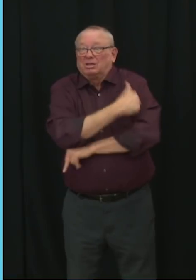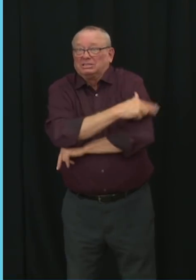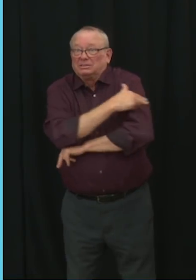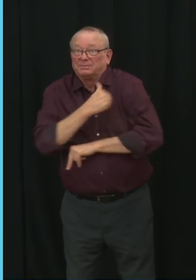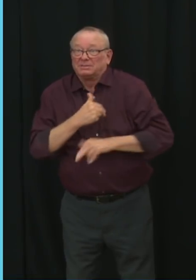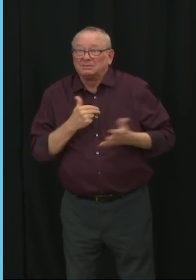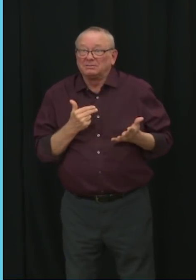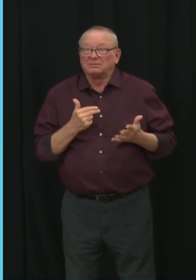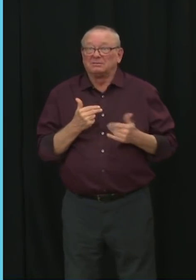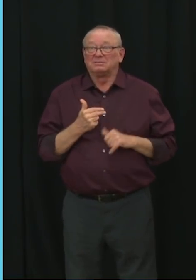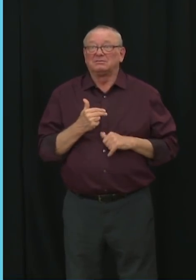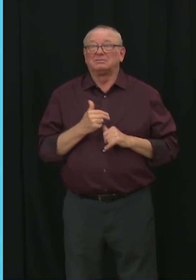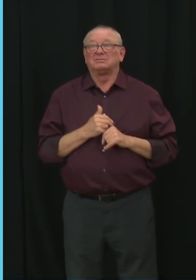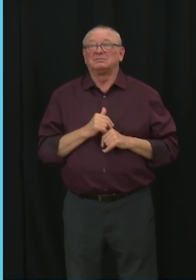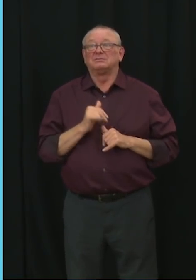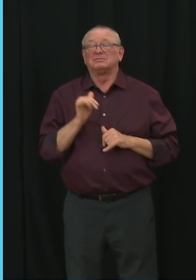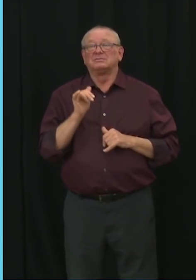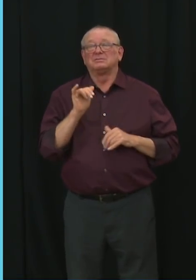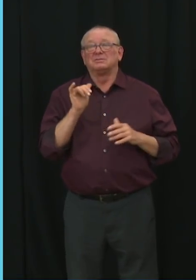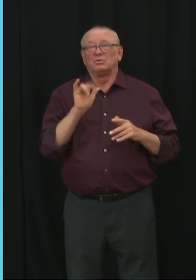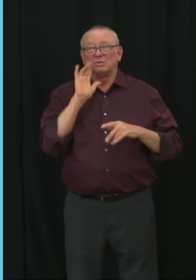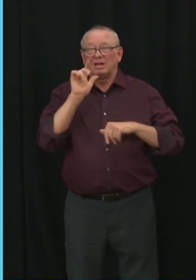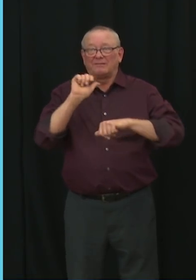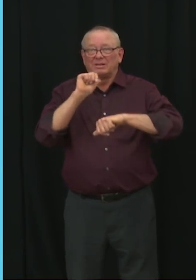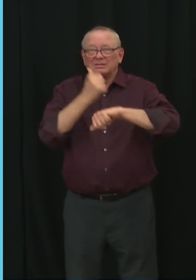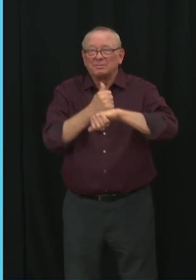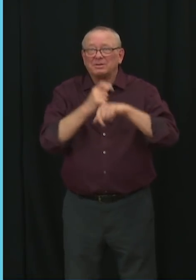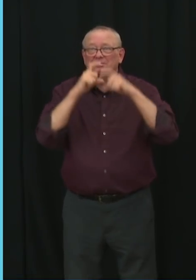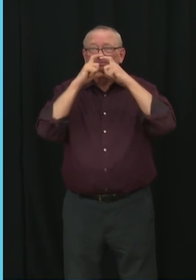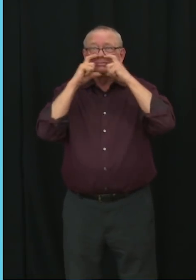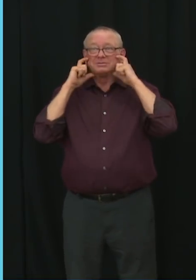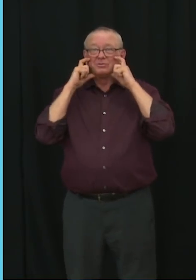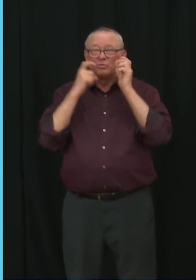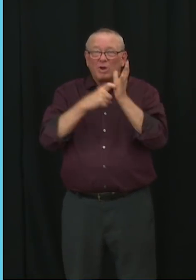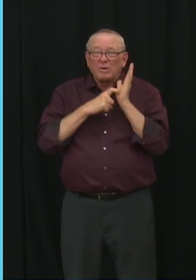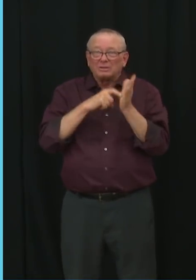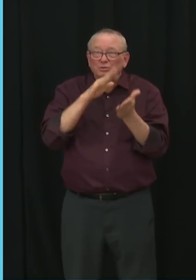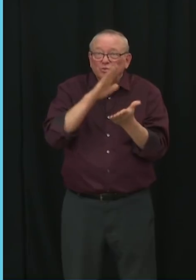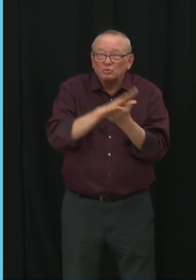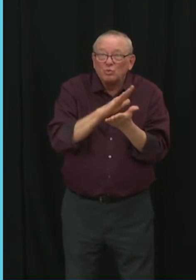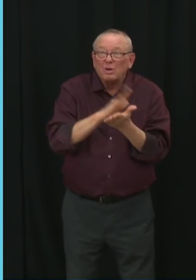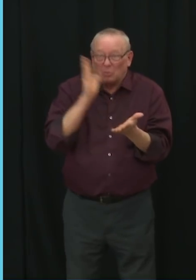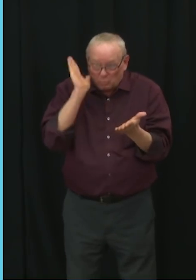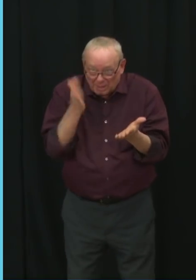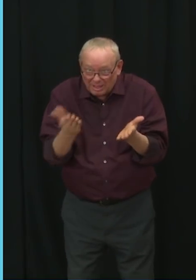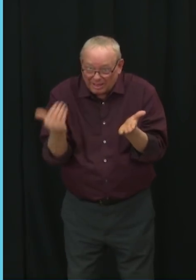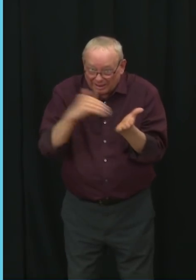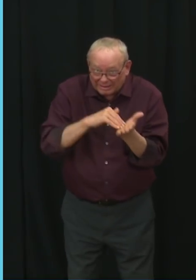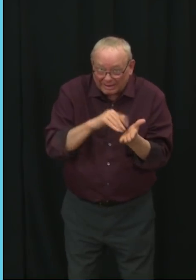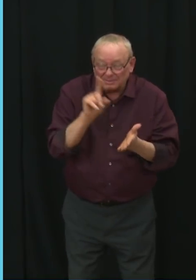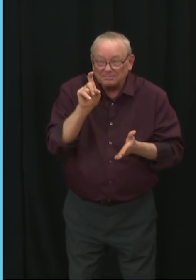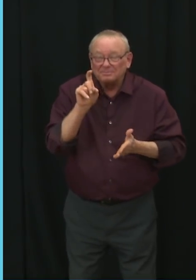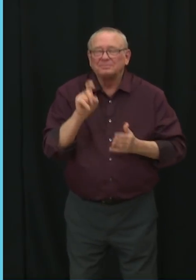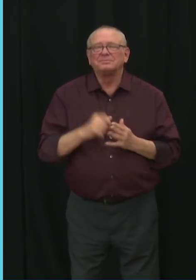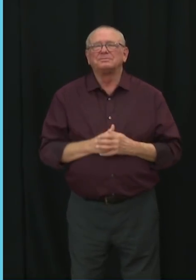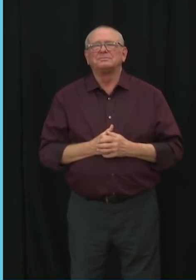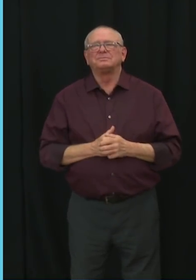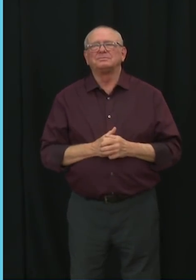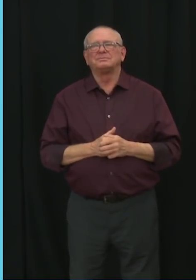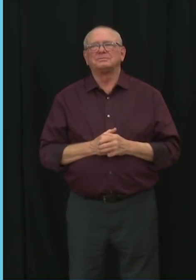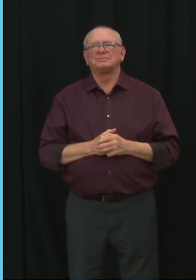reinstate that mask mandate or requirement in schools? Yeah, as we indicated last week when we made the announcement, we